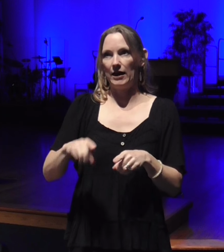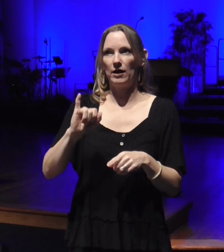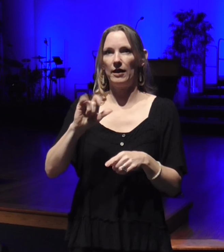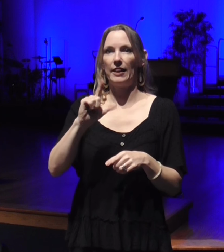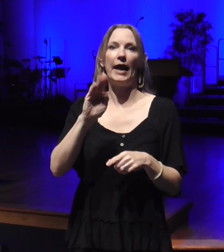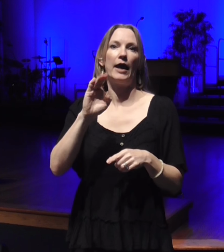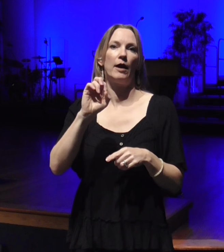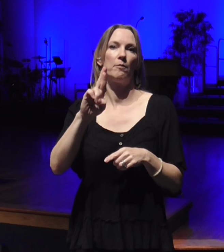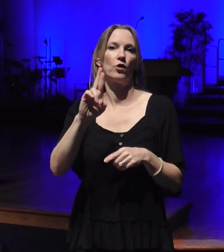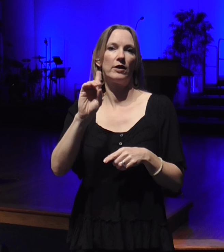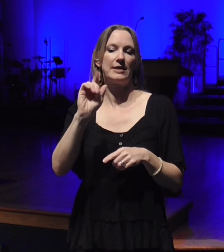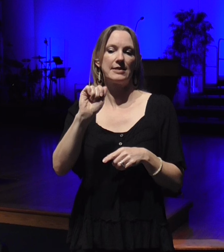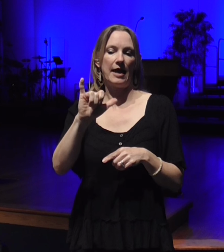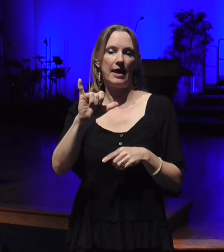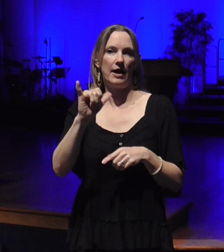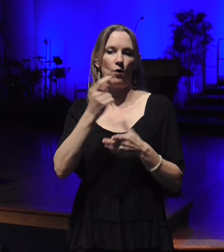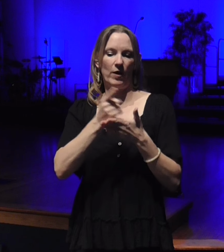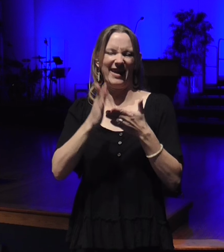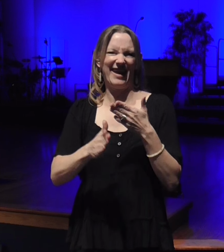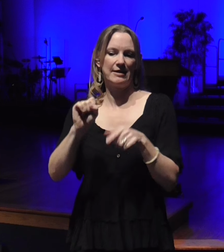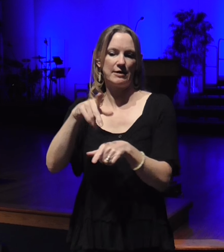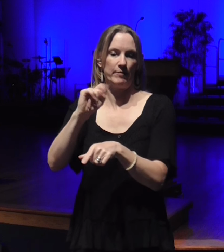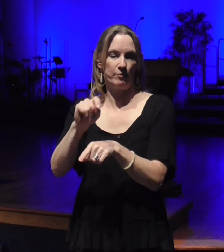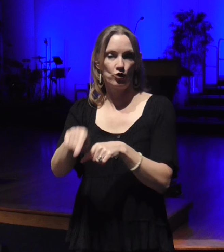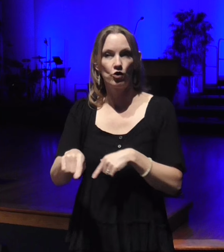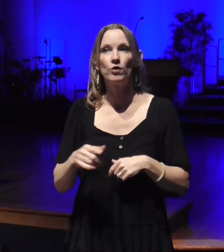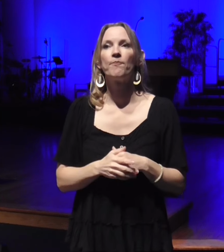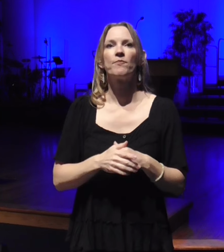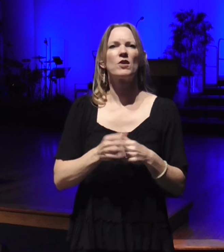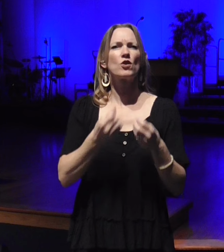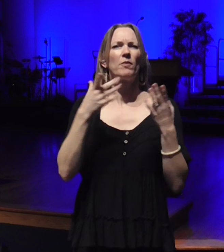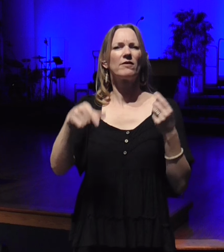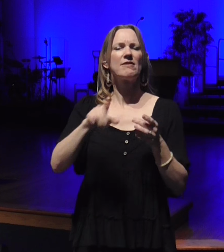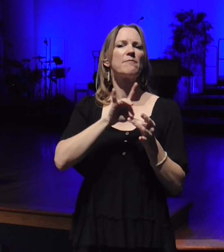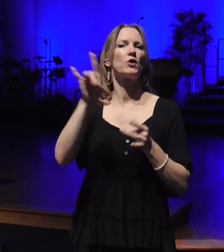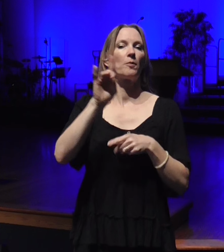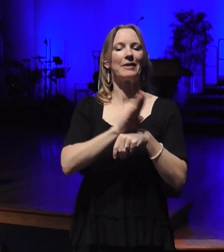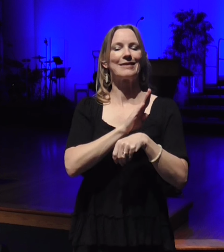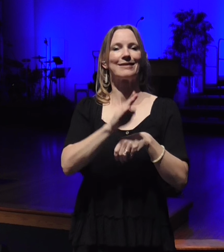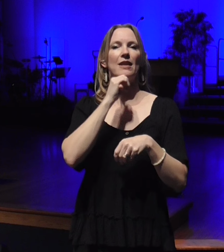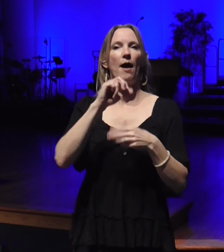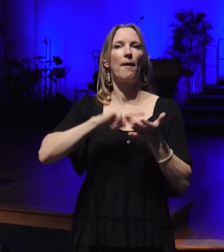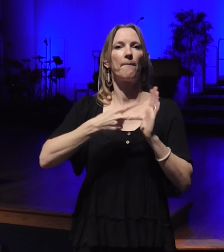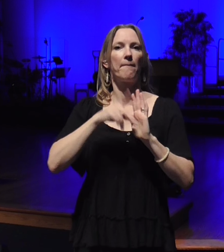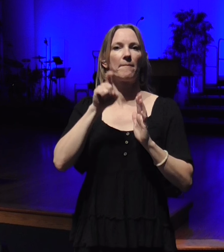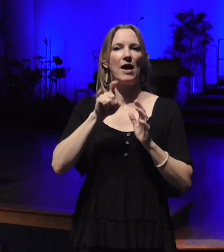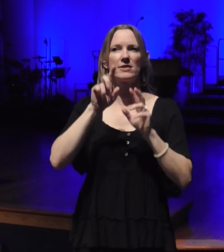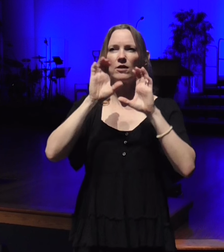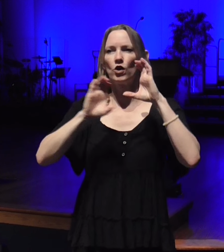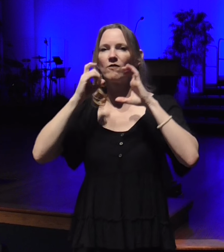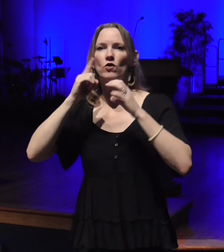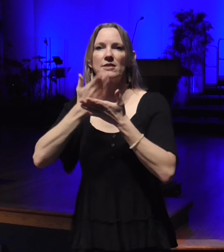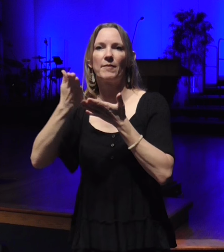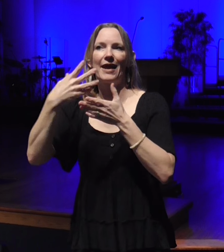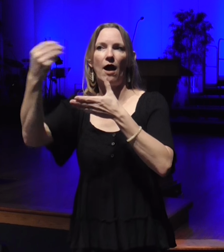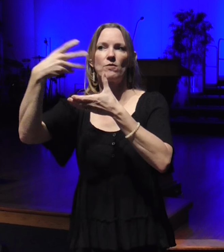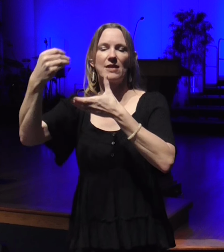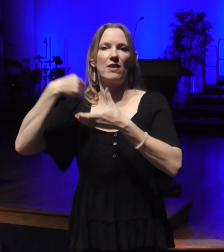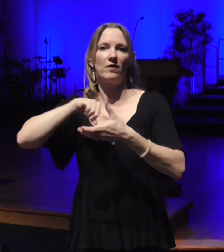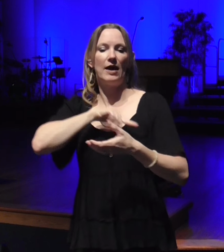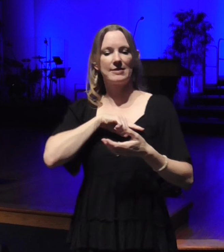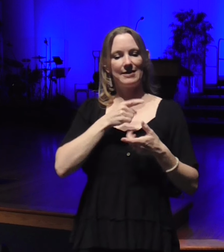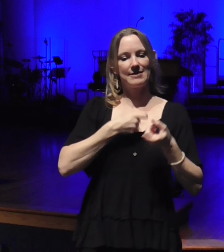weekend. So much of the spirituality business isn't about discovering anything outside of us. It's just about being who we are.